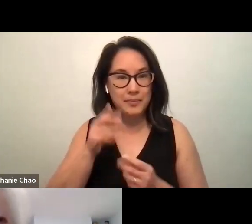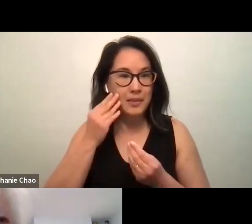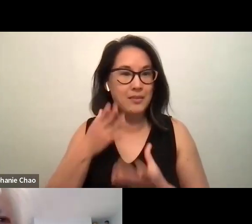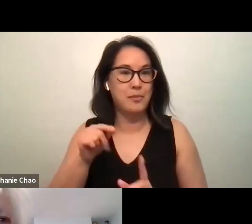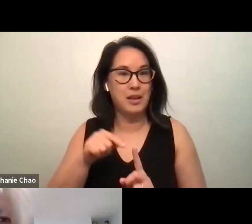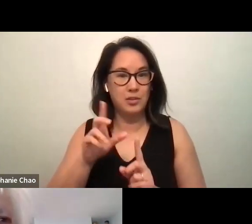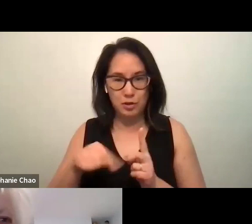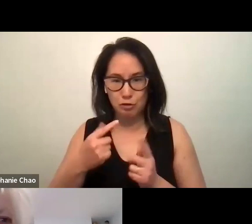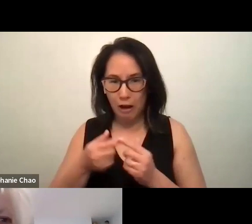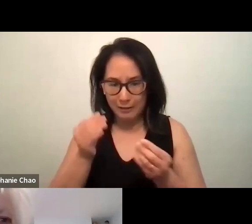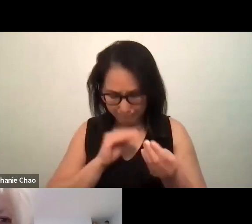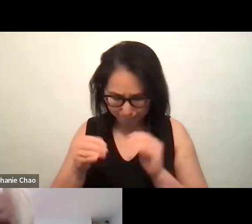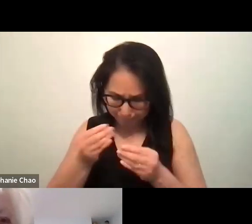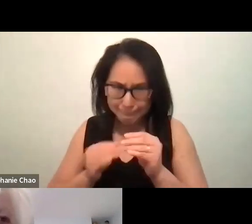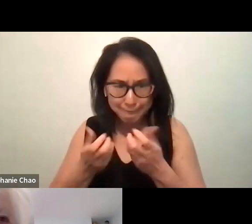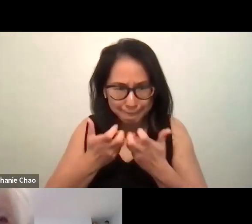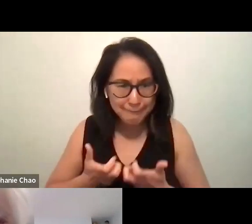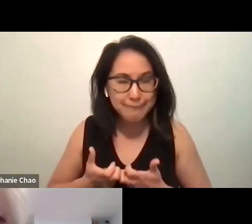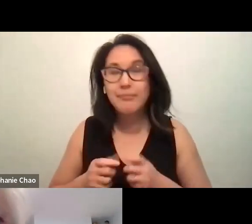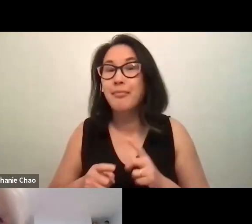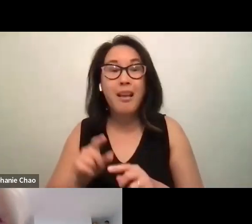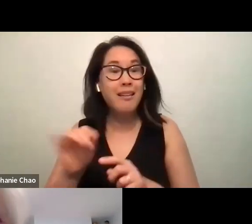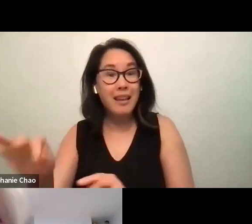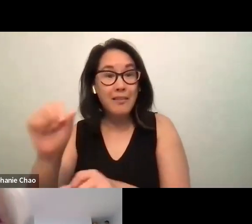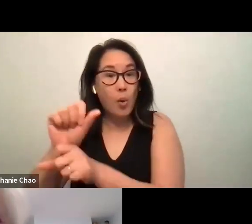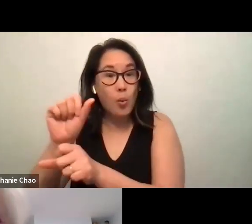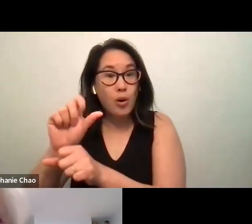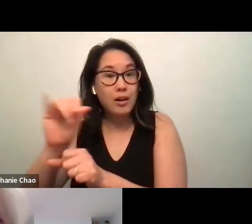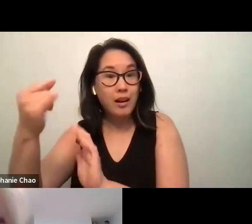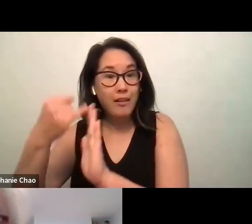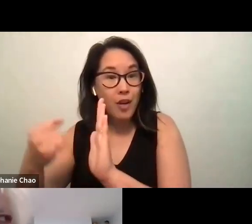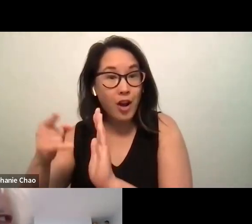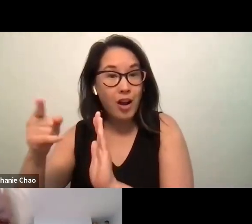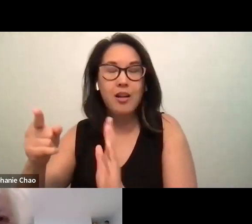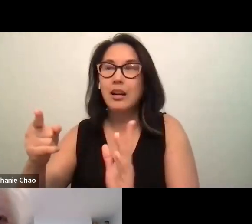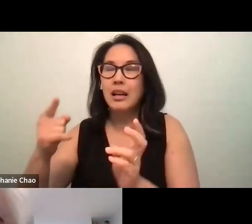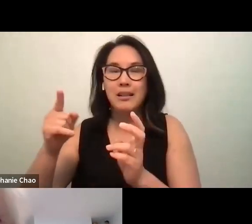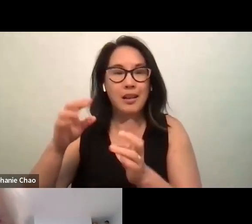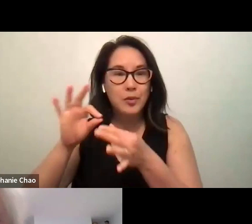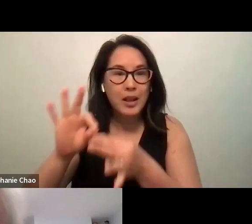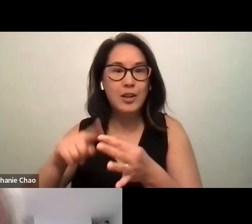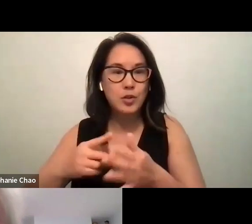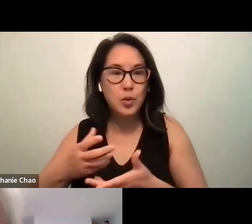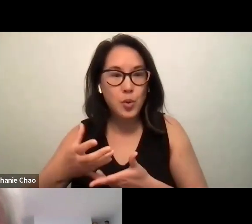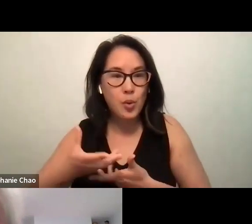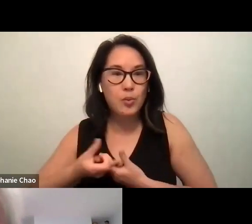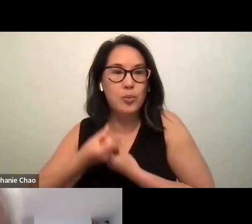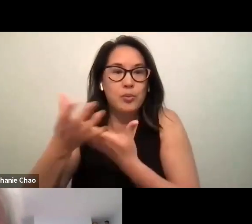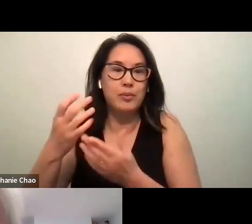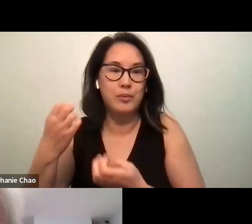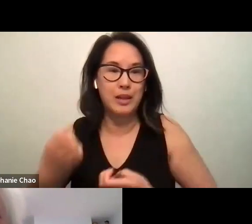information. Whereas if it's a work of art where there's some kind of emotion involved, I would want something